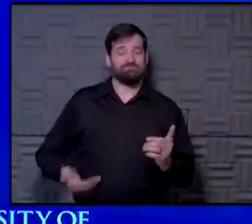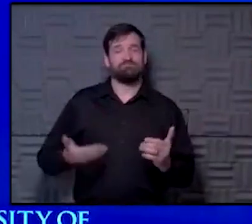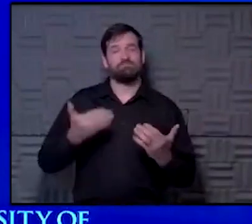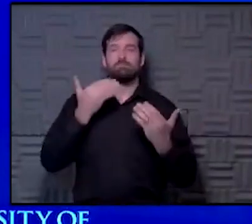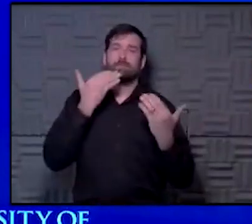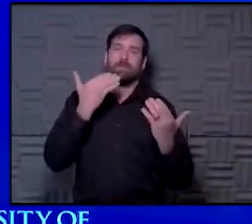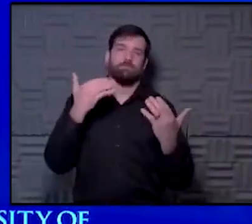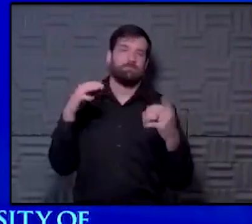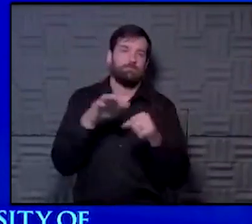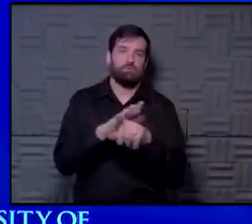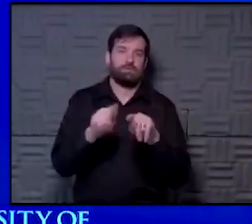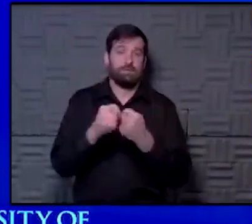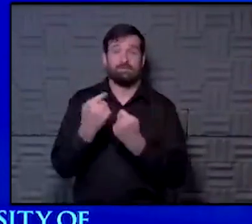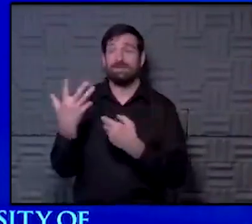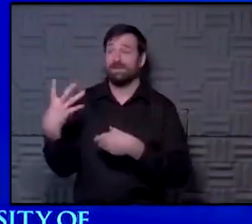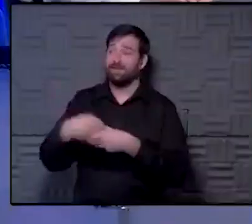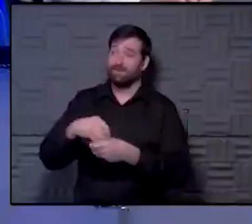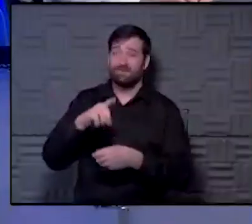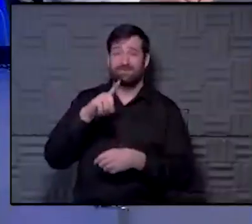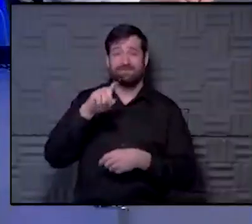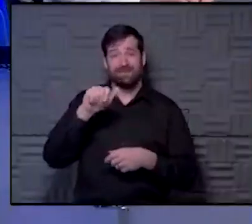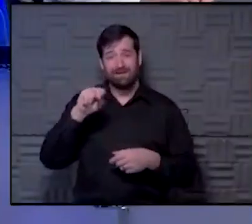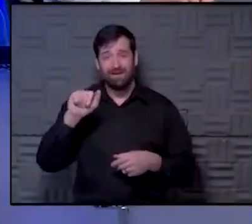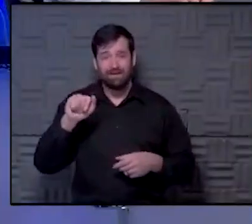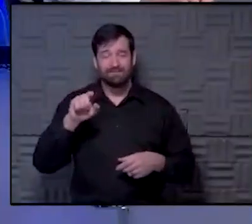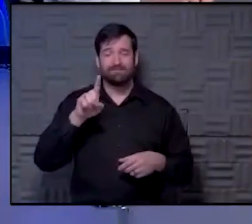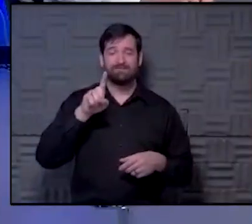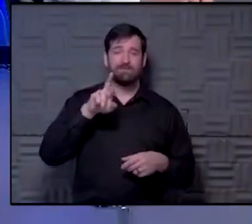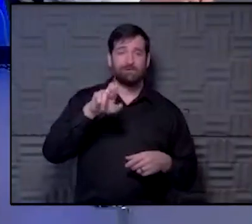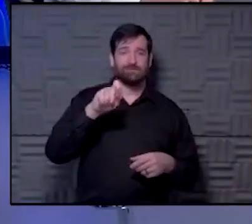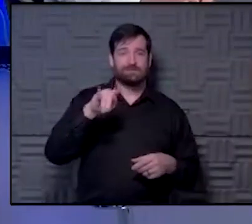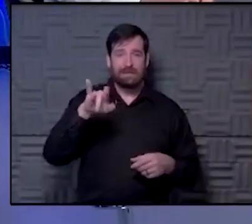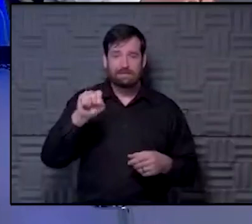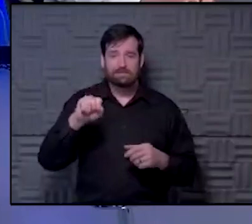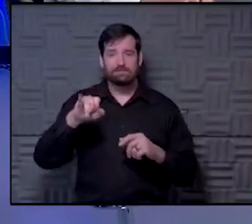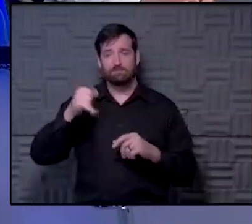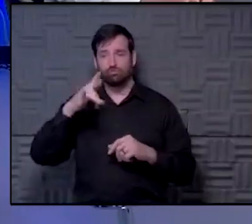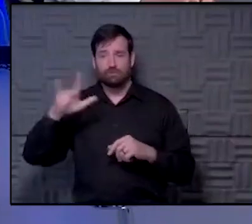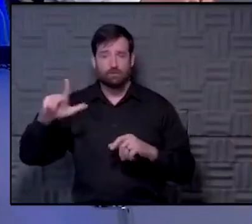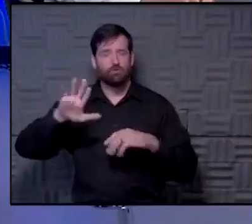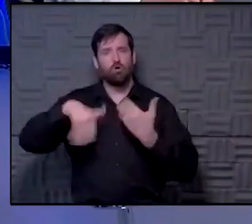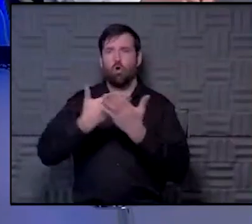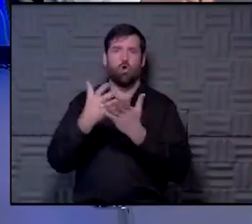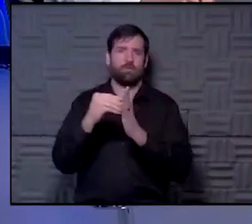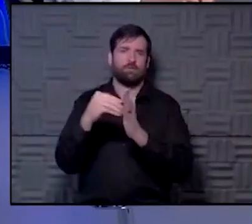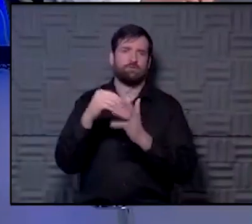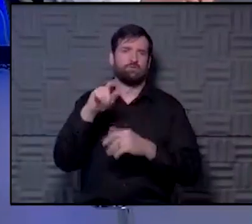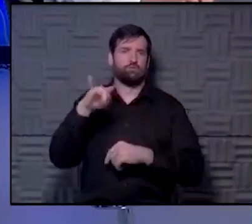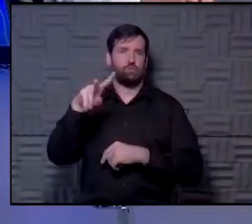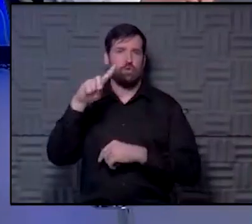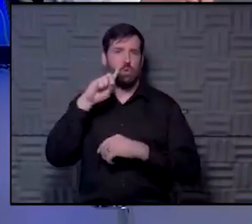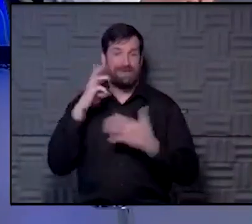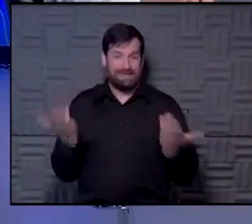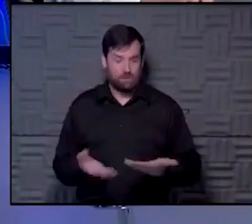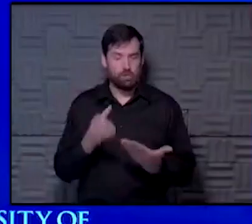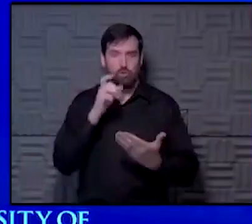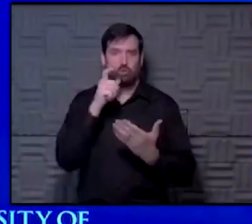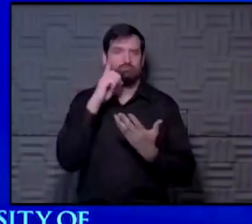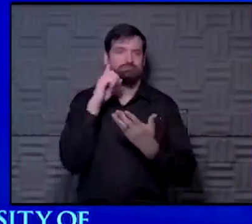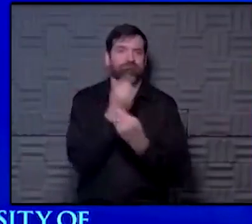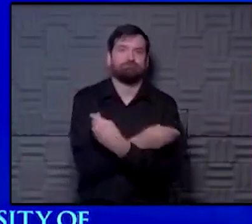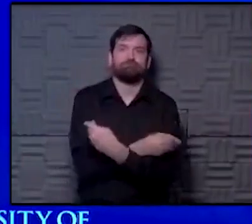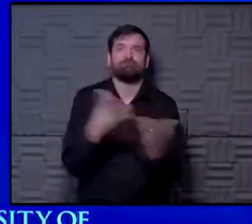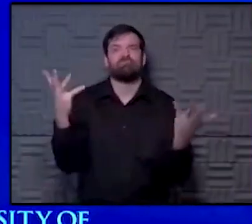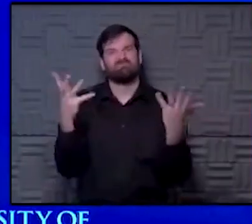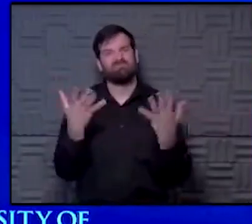of our team, Dana included, right, Dr. Stites, and Jill and all of the team here in the studio who help us get that message out. Those are very important parts